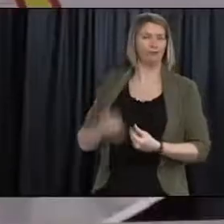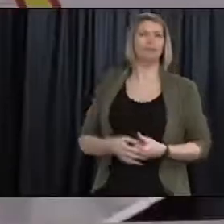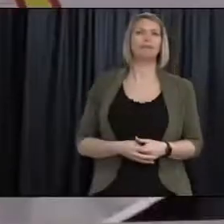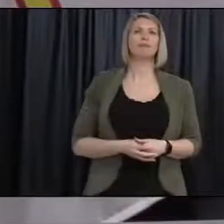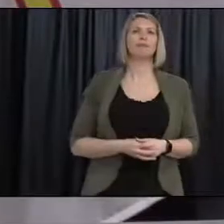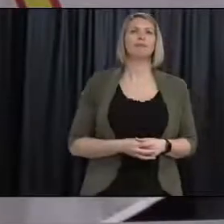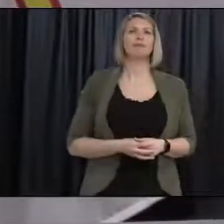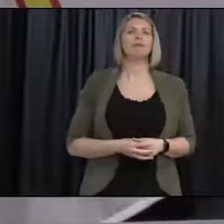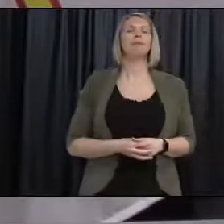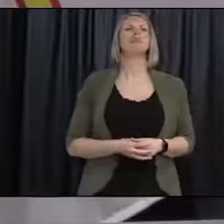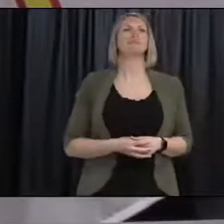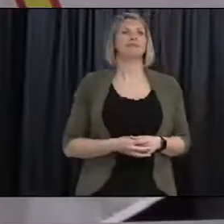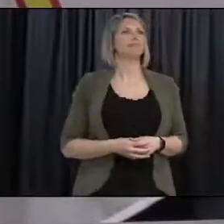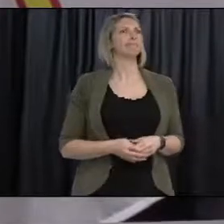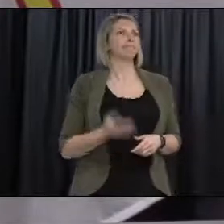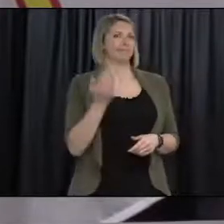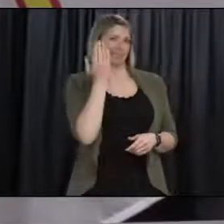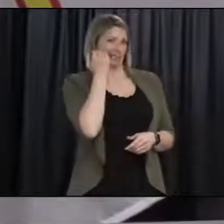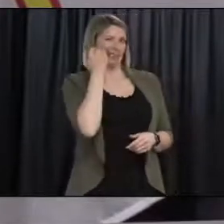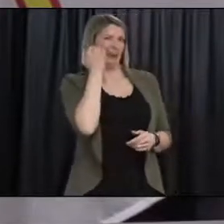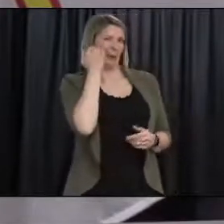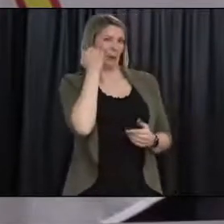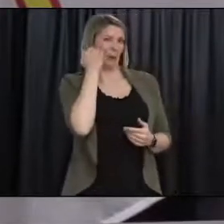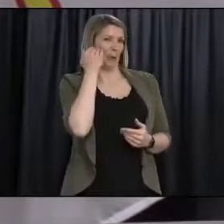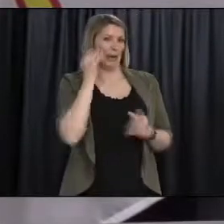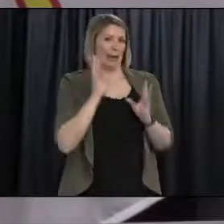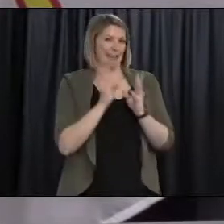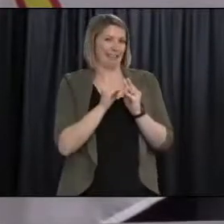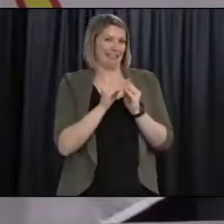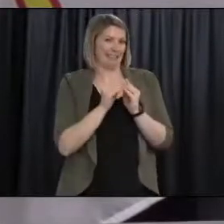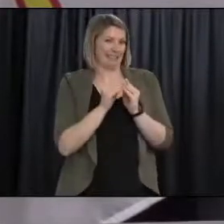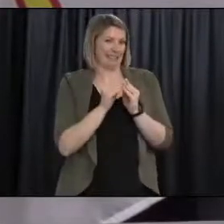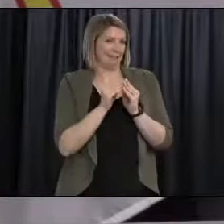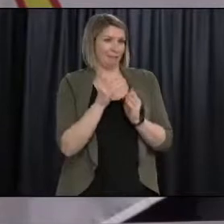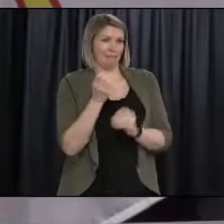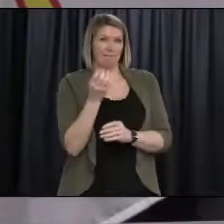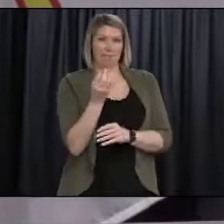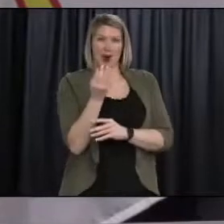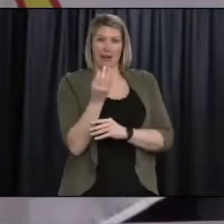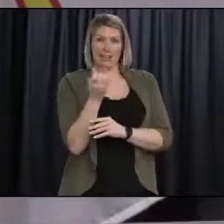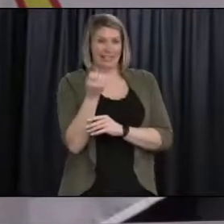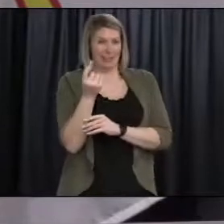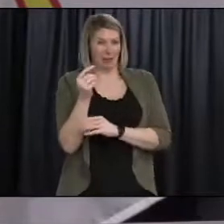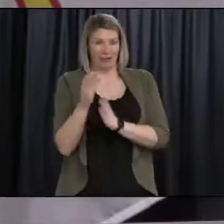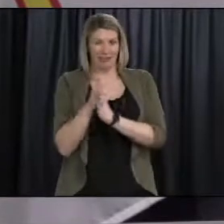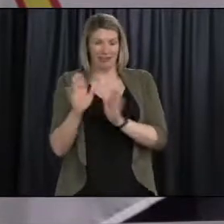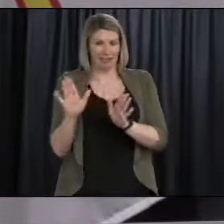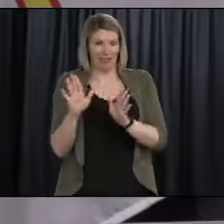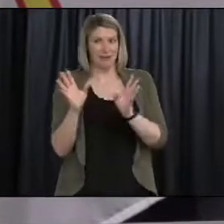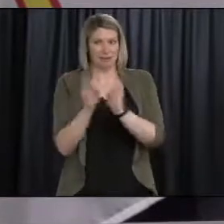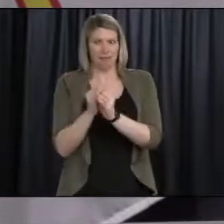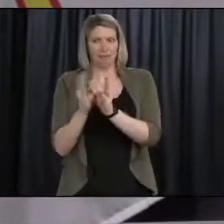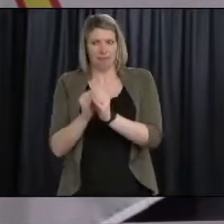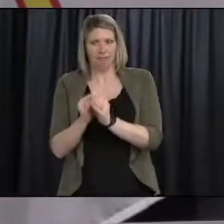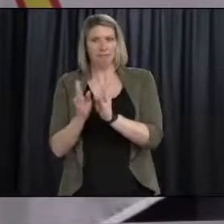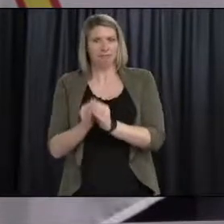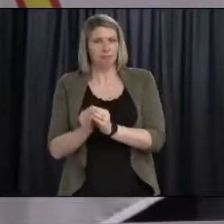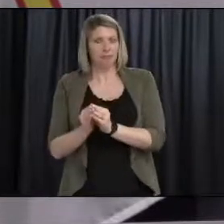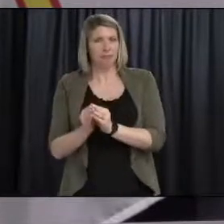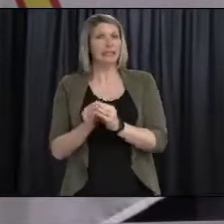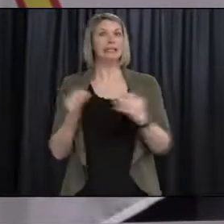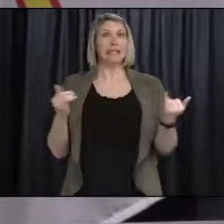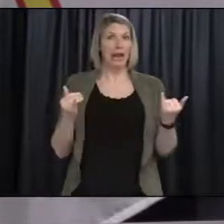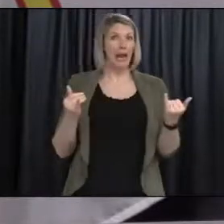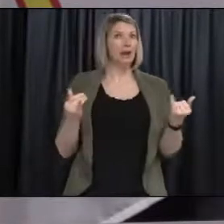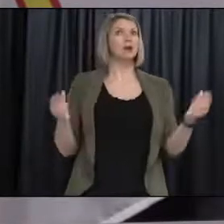I know that there were meetings that happened over the weekend and perhaps some that are happening today. So I expect over the next few days we'll have a little